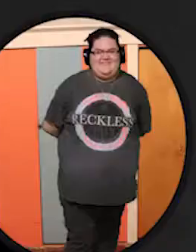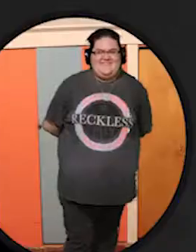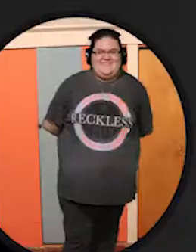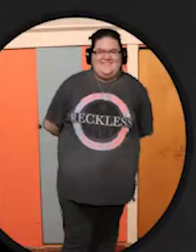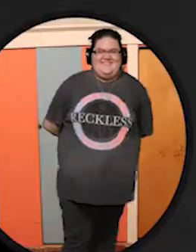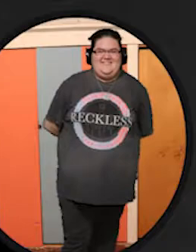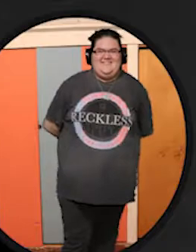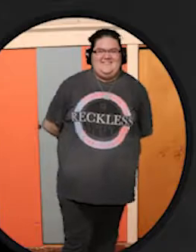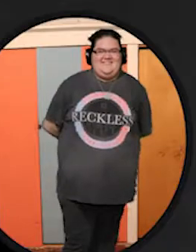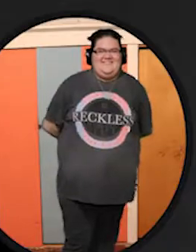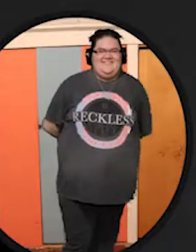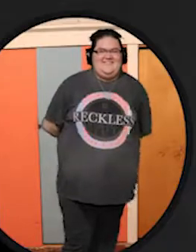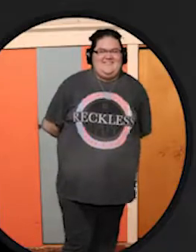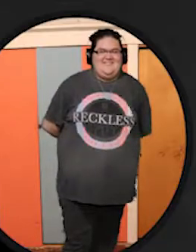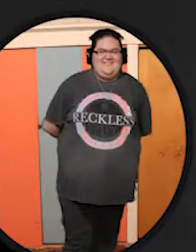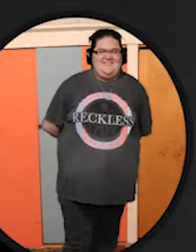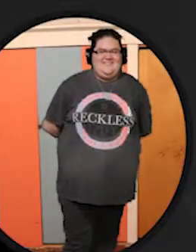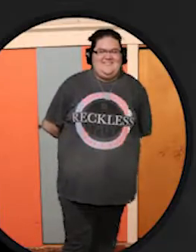video. Okay.